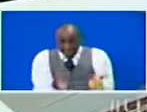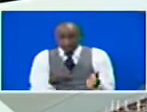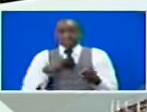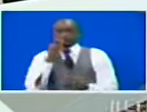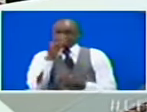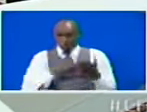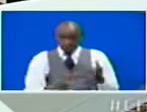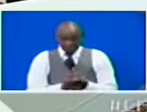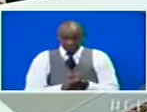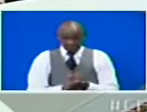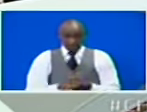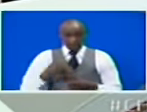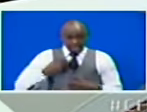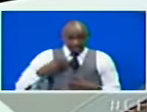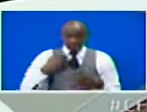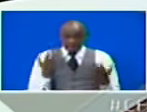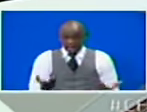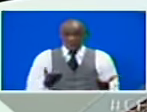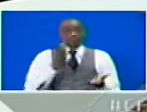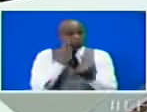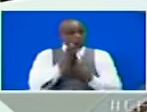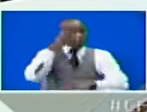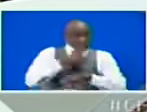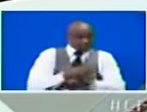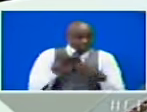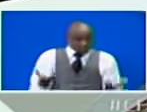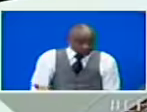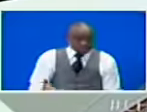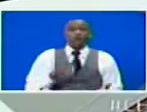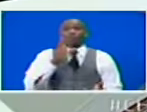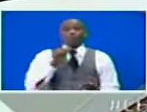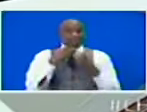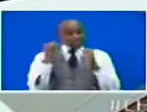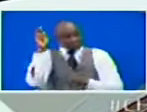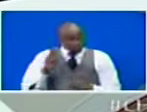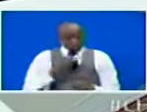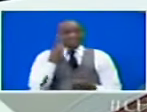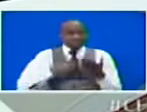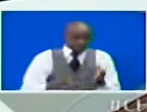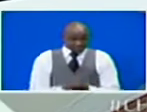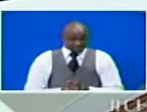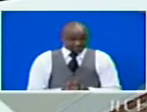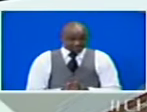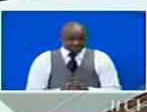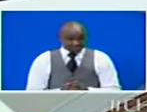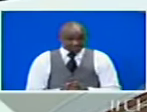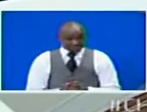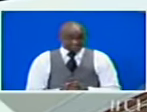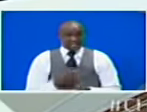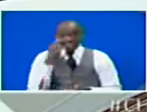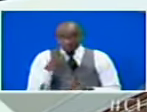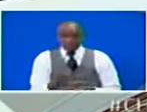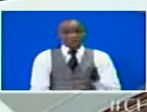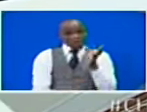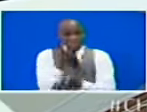take a look at the statement that we are checking for this week. And that was made by President Uhuru Kenyatta. And he made this at the